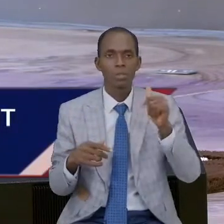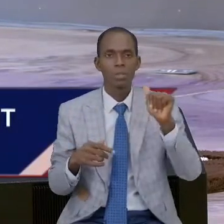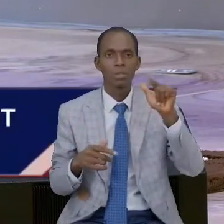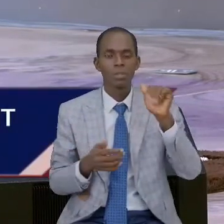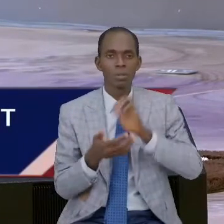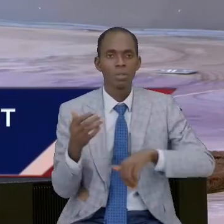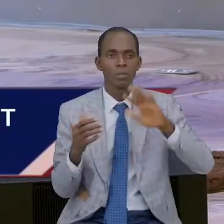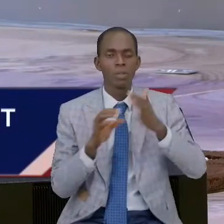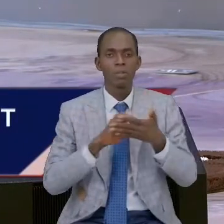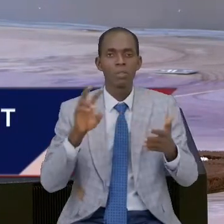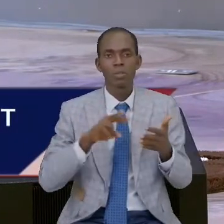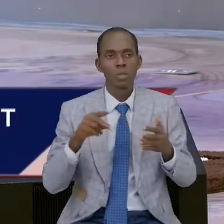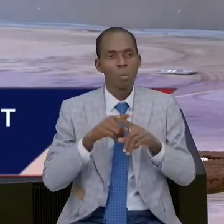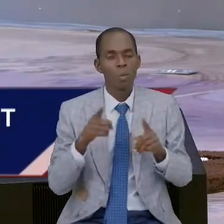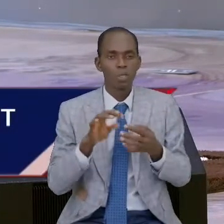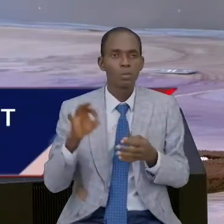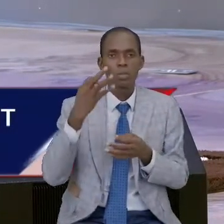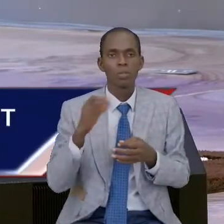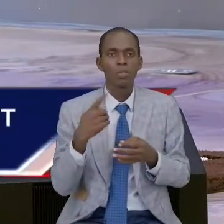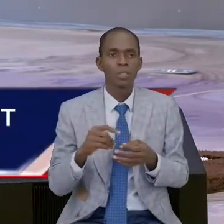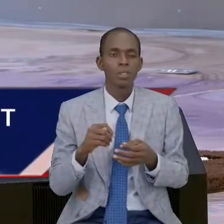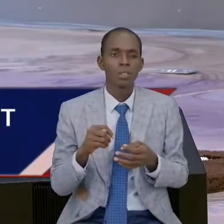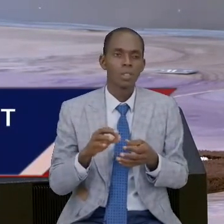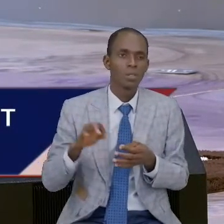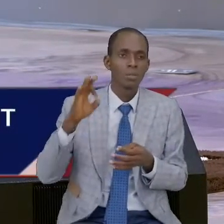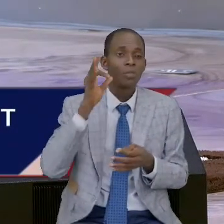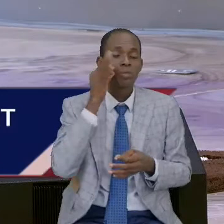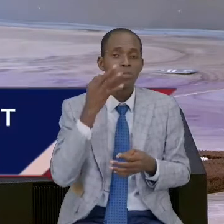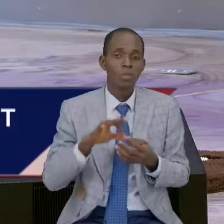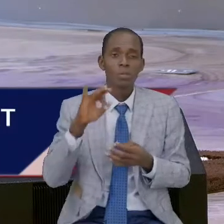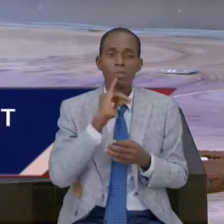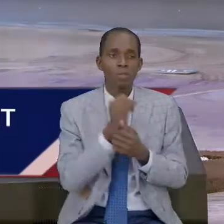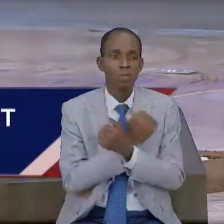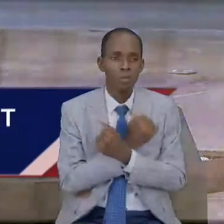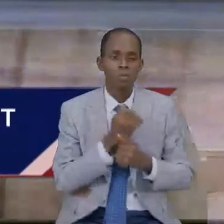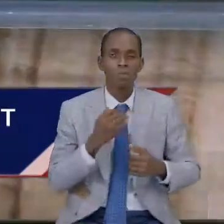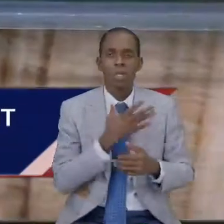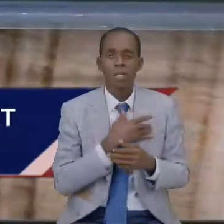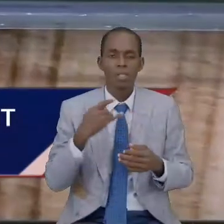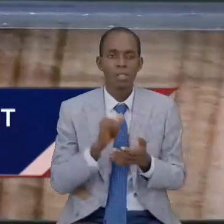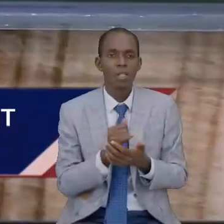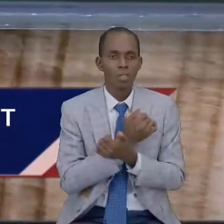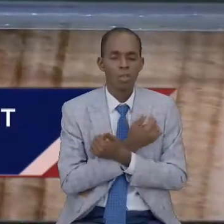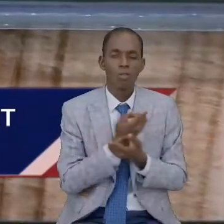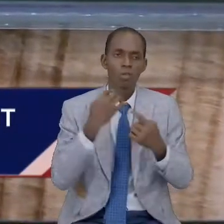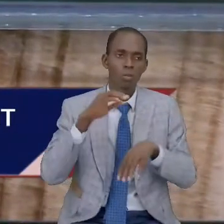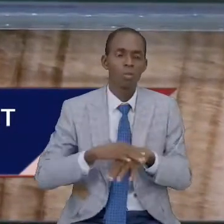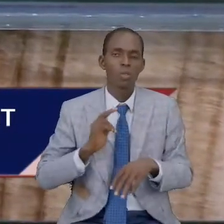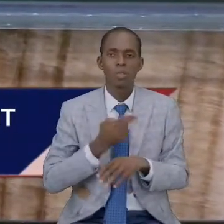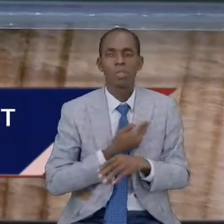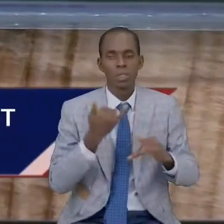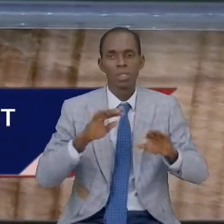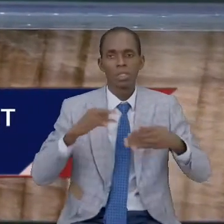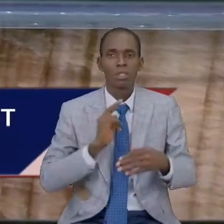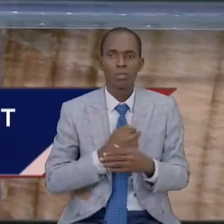Galatians chapter 5 verse 22, but the fruit of the Spirit is love, and the Spirit comes into us, and from within Christ, Abba Father, now he